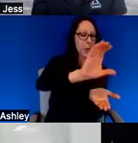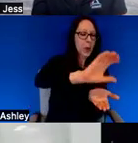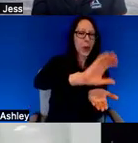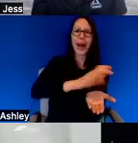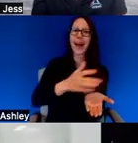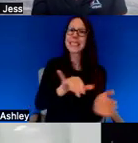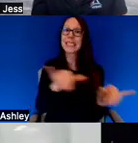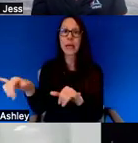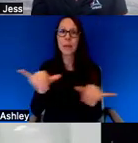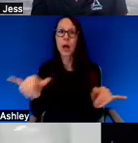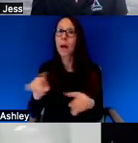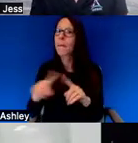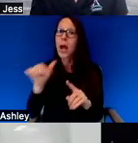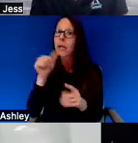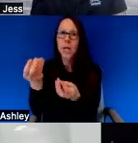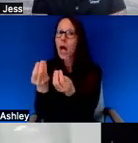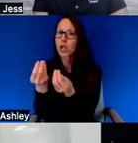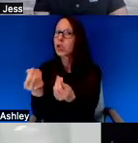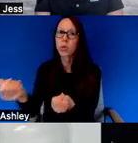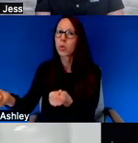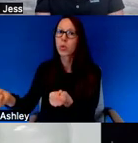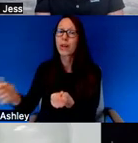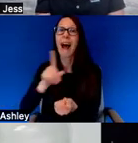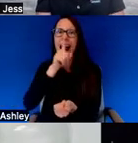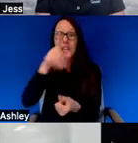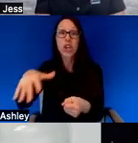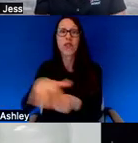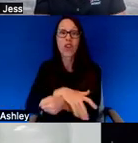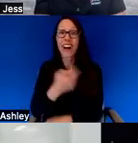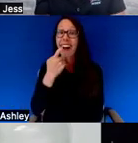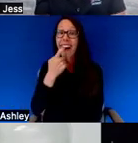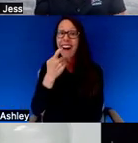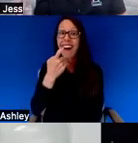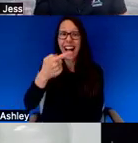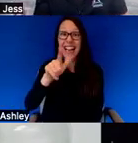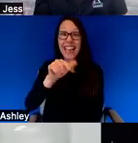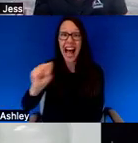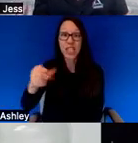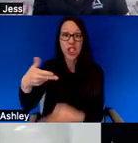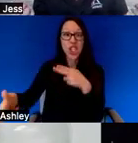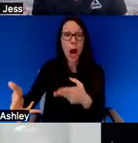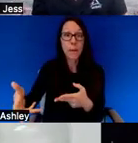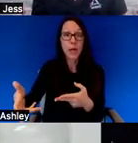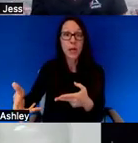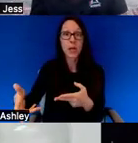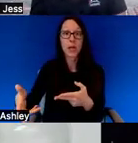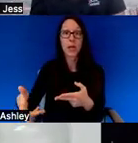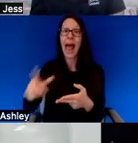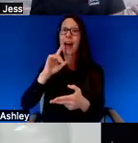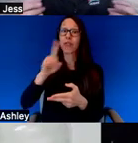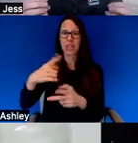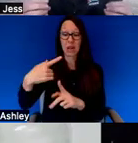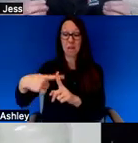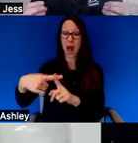of glass and very sharp. It's also positively charged, so it will stick to all of your equipment. It